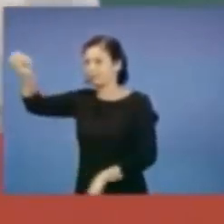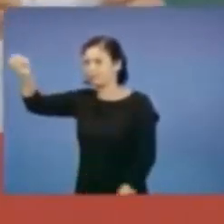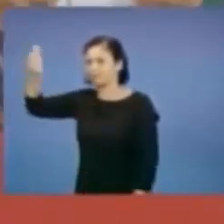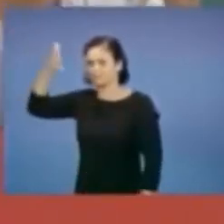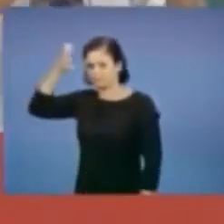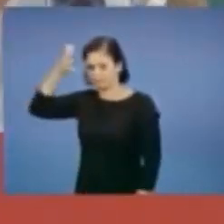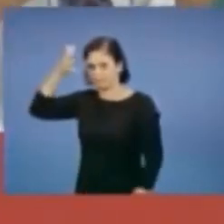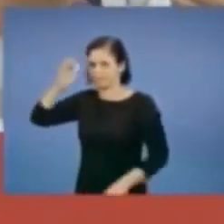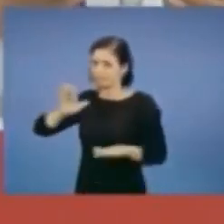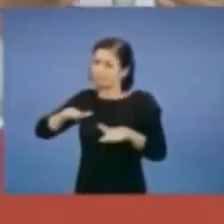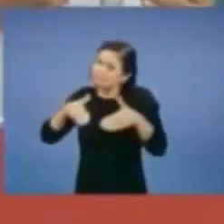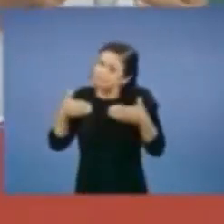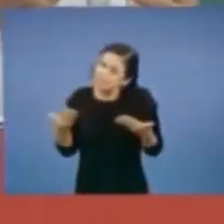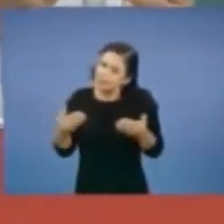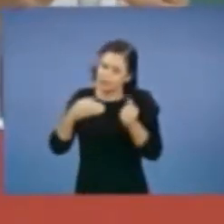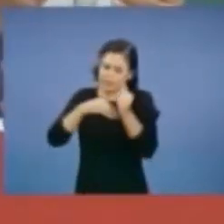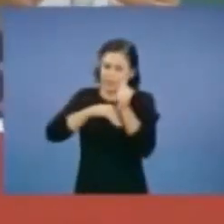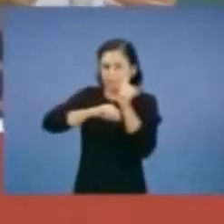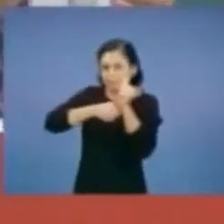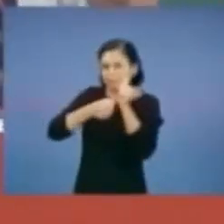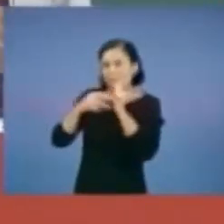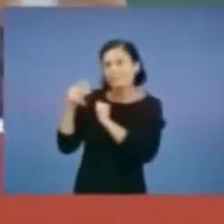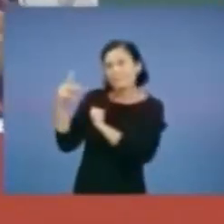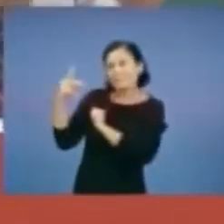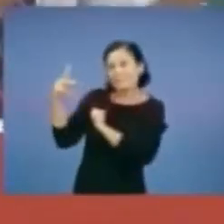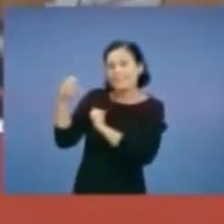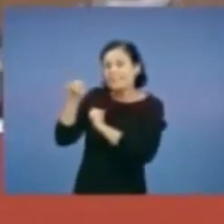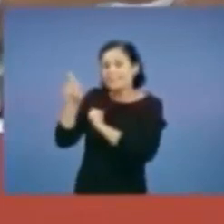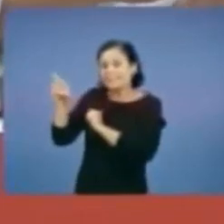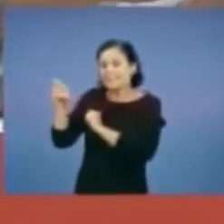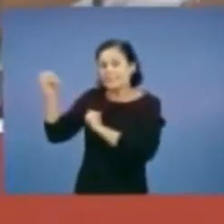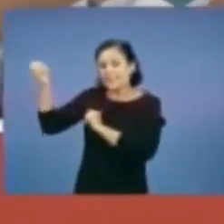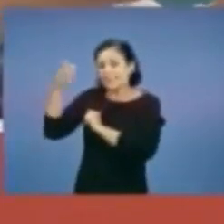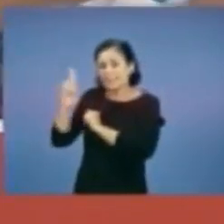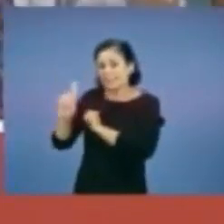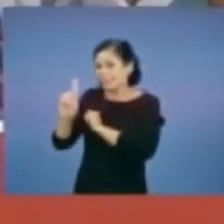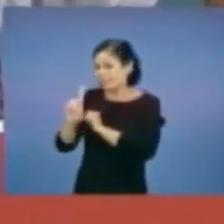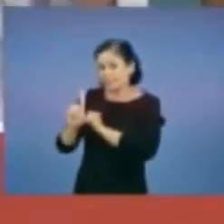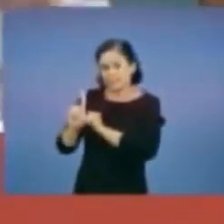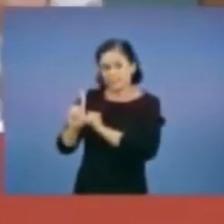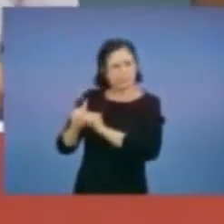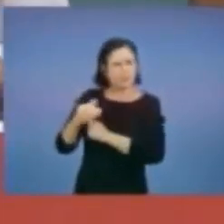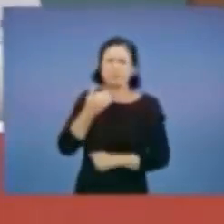himself. So those are the mysteries. If he does not reveal himself,